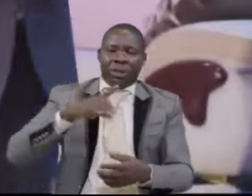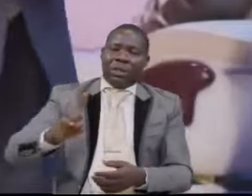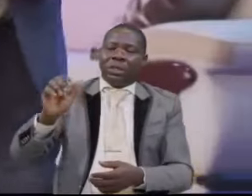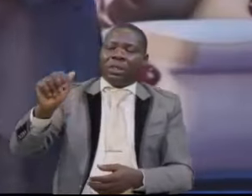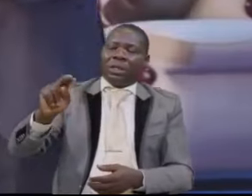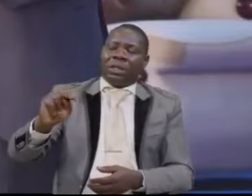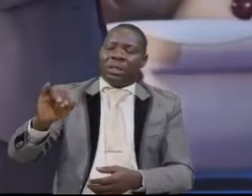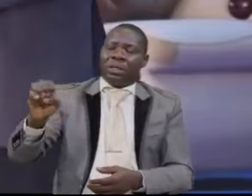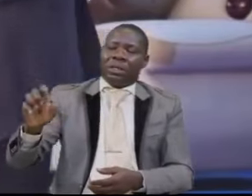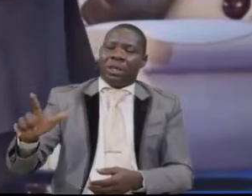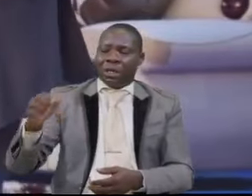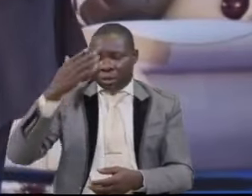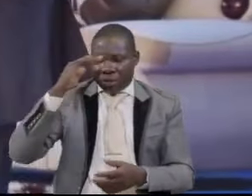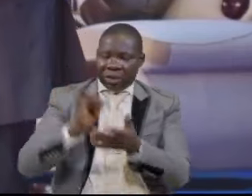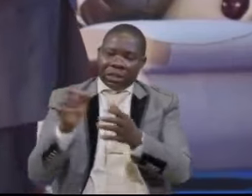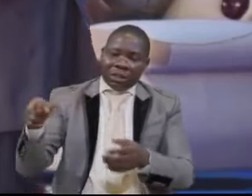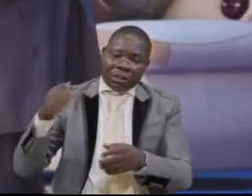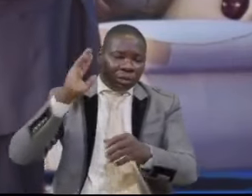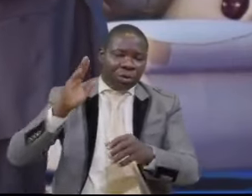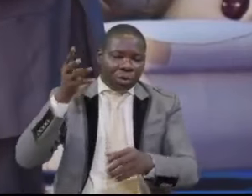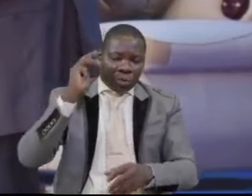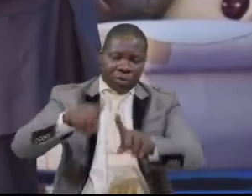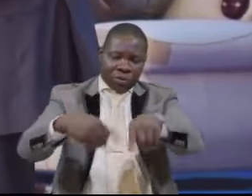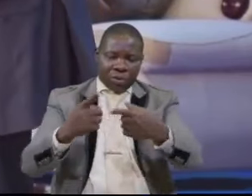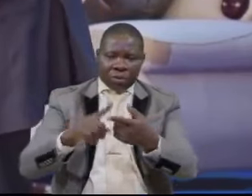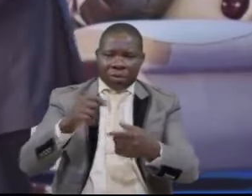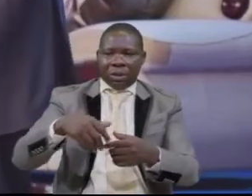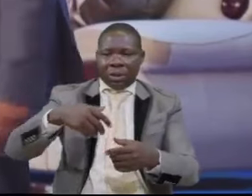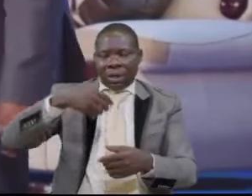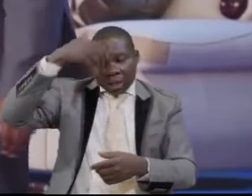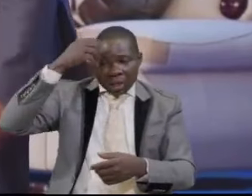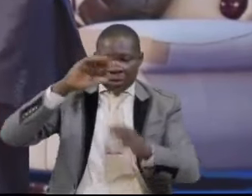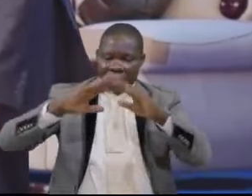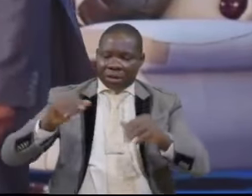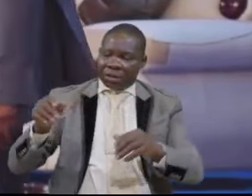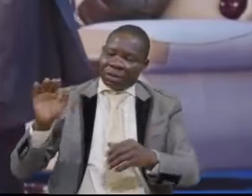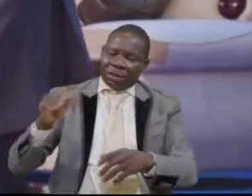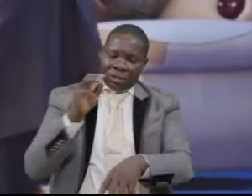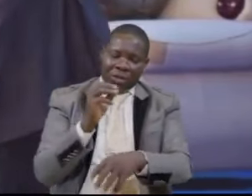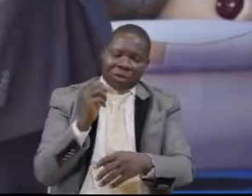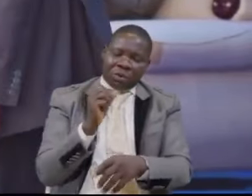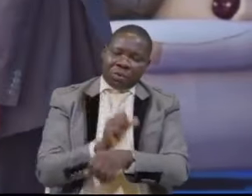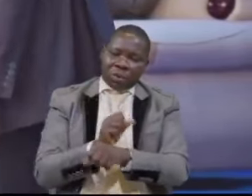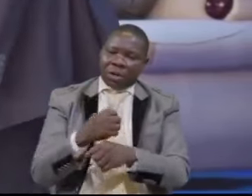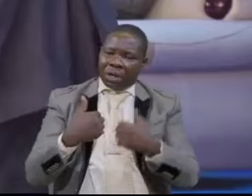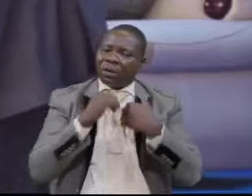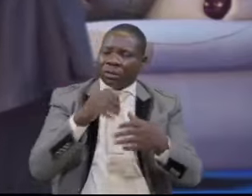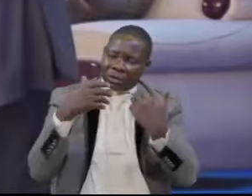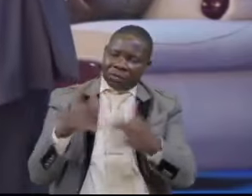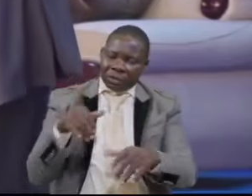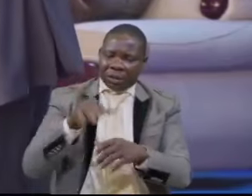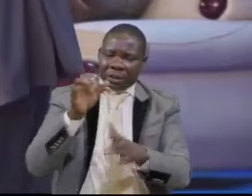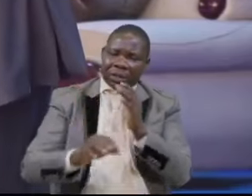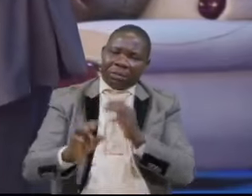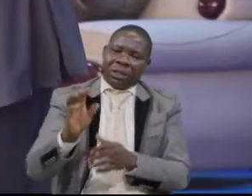lion's den. His ministry had not finished in chapter 6. He was still to have